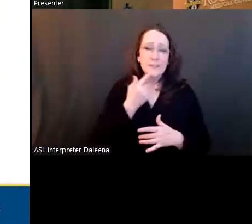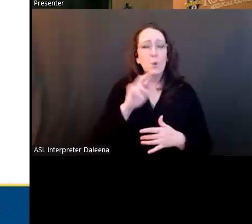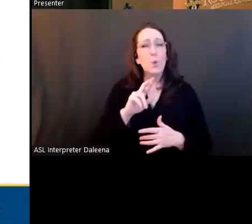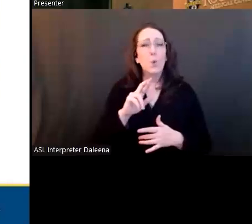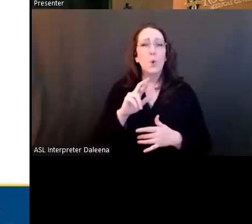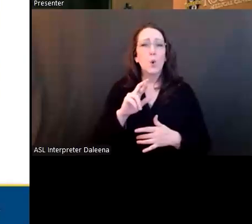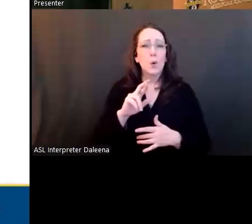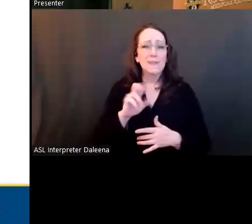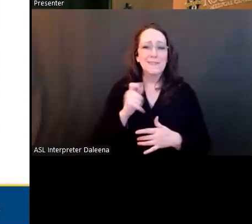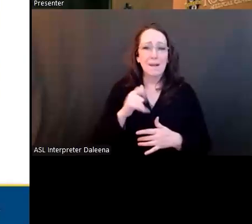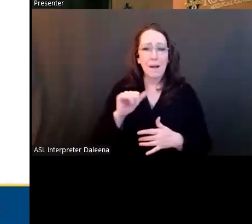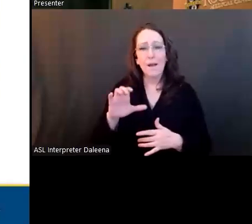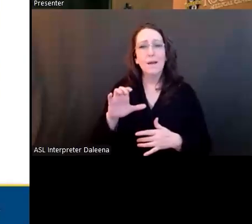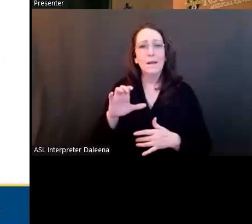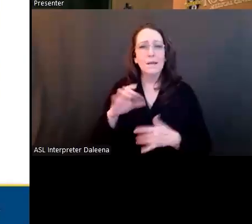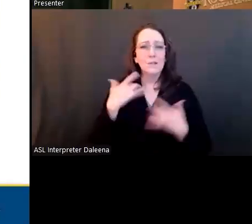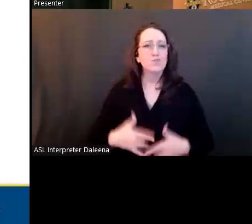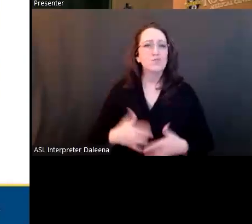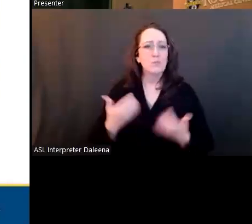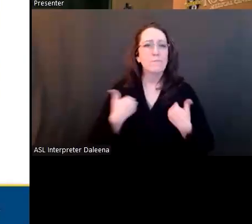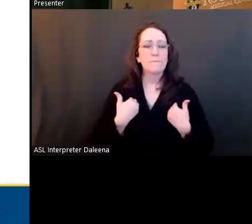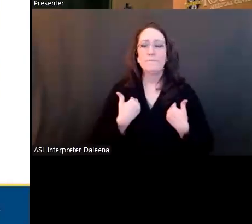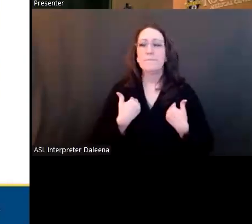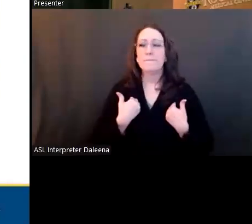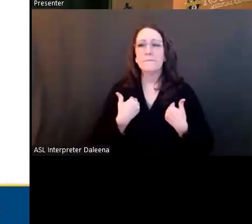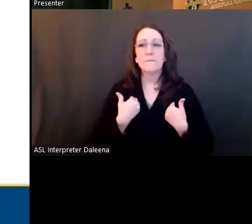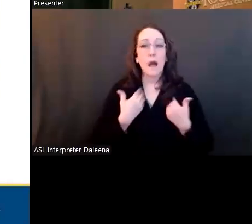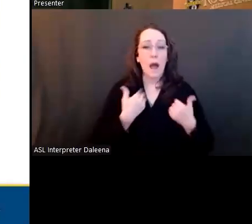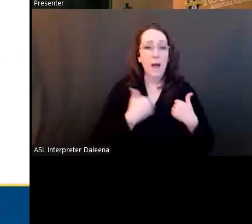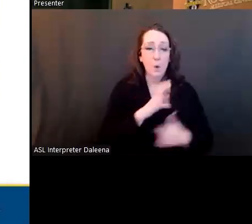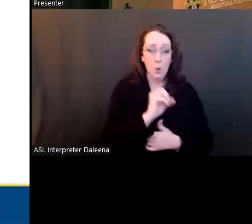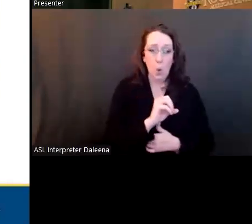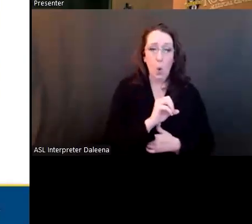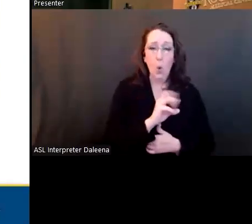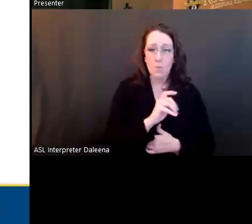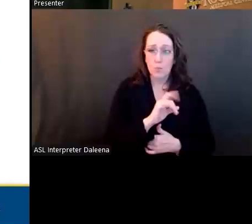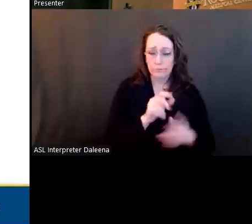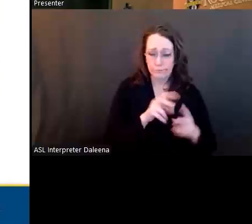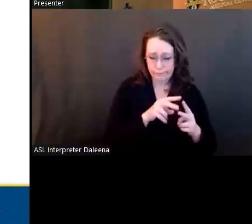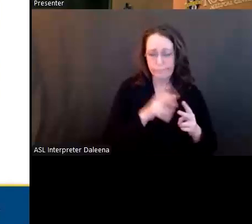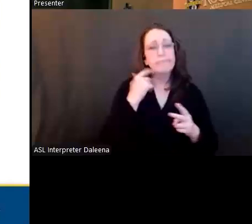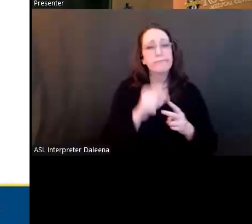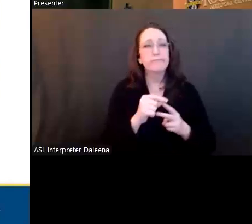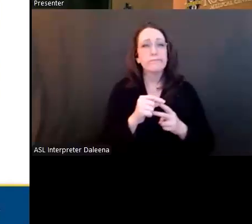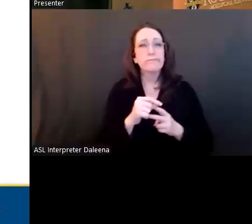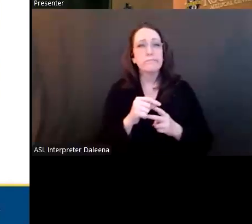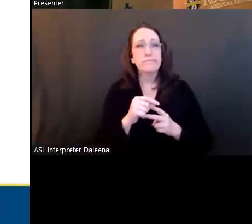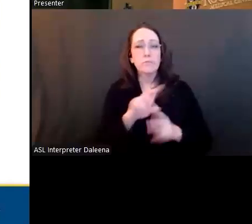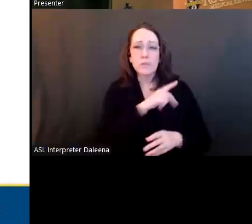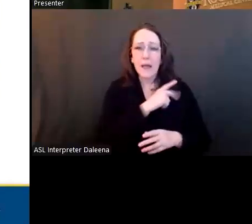depression. We do treat patients with comorbid personality and substance use disorders, though